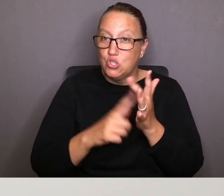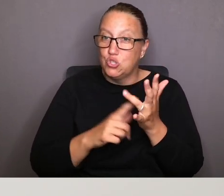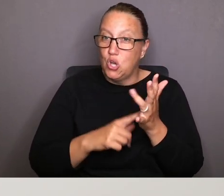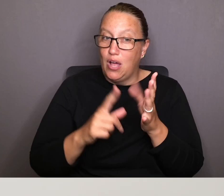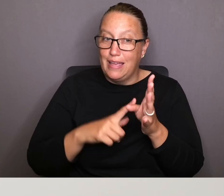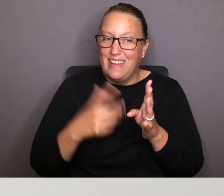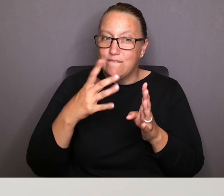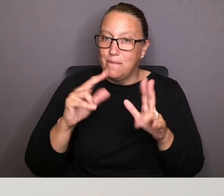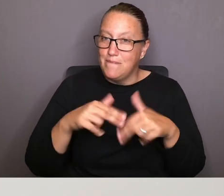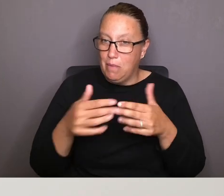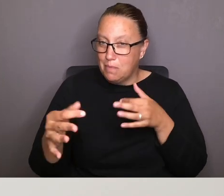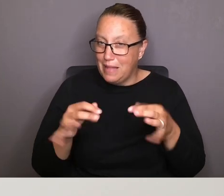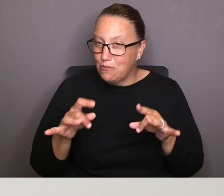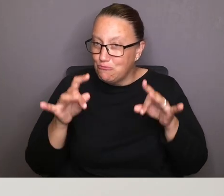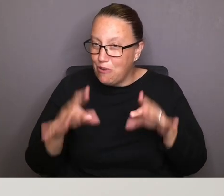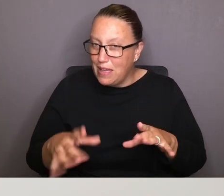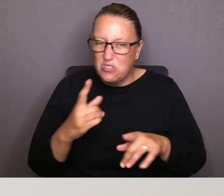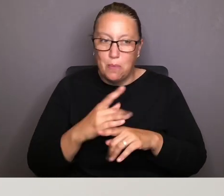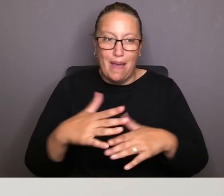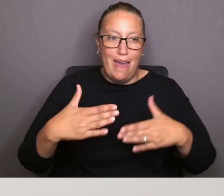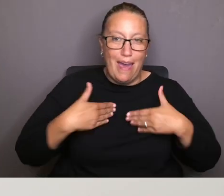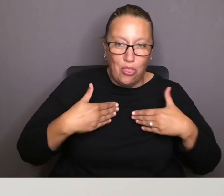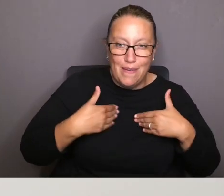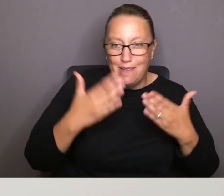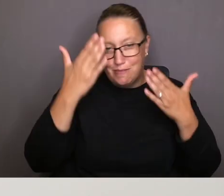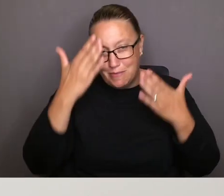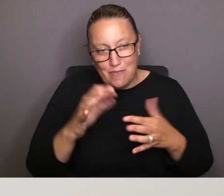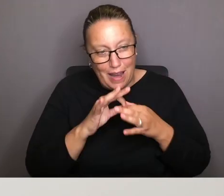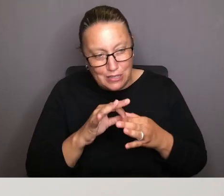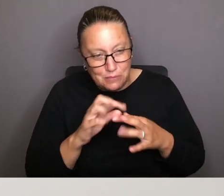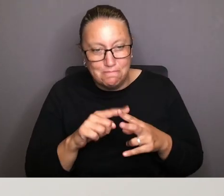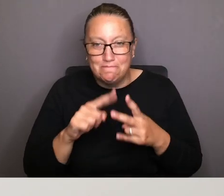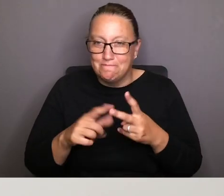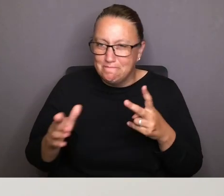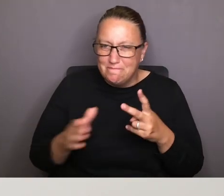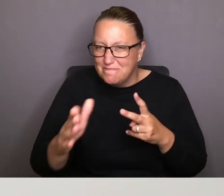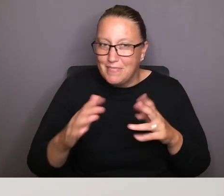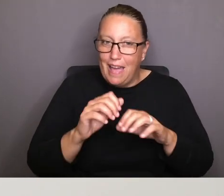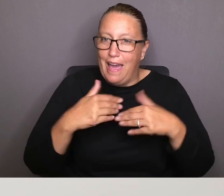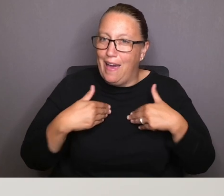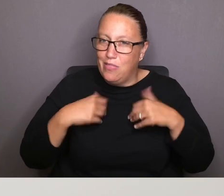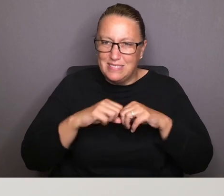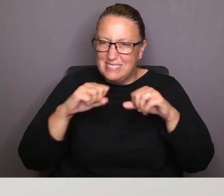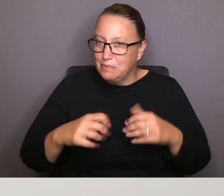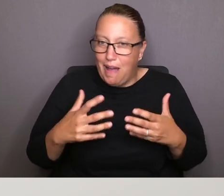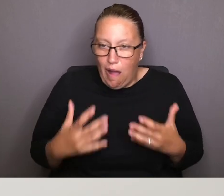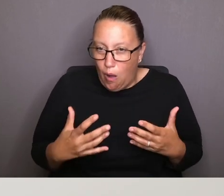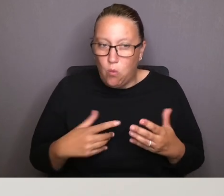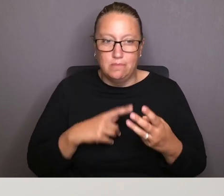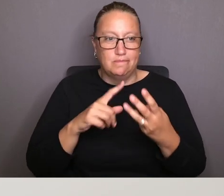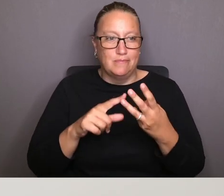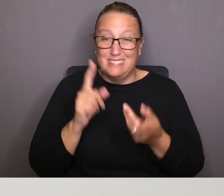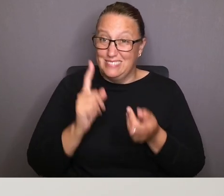and respectful relationships, navigating the health system, and the times when people with disability are not even part